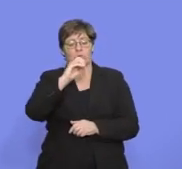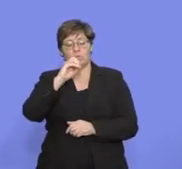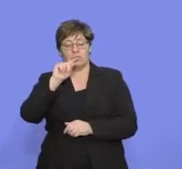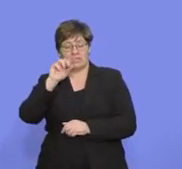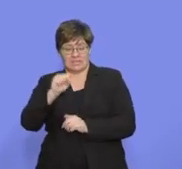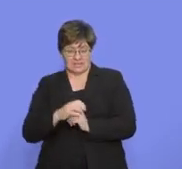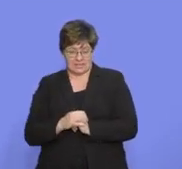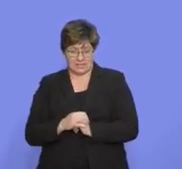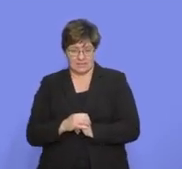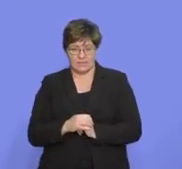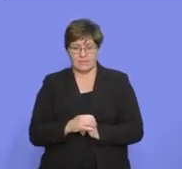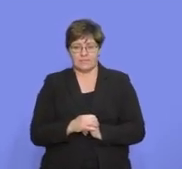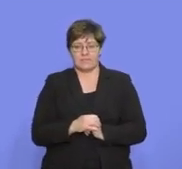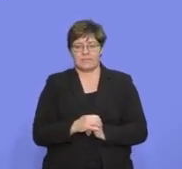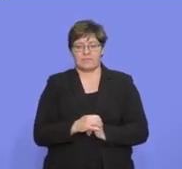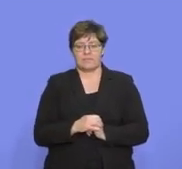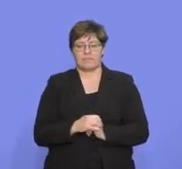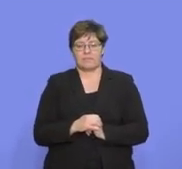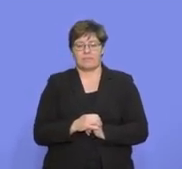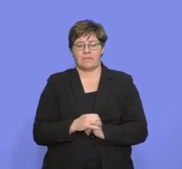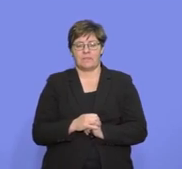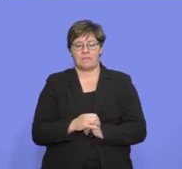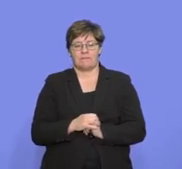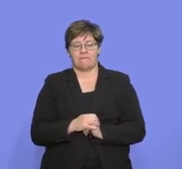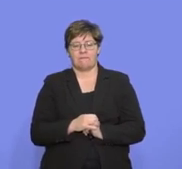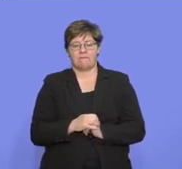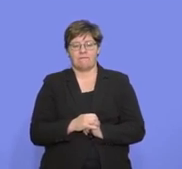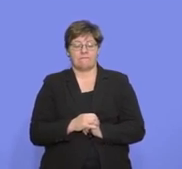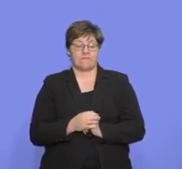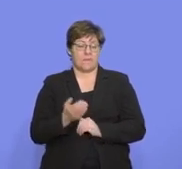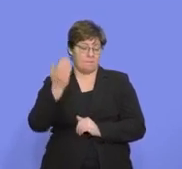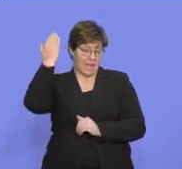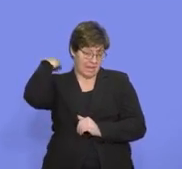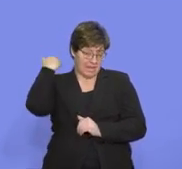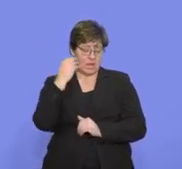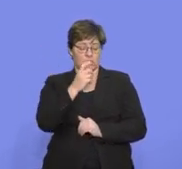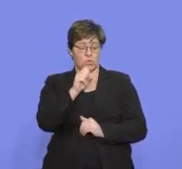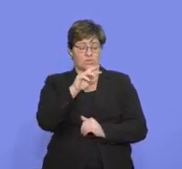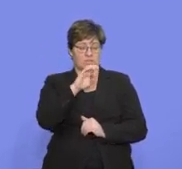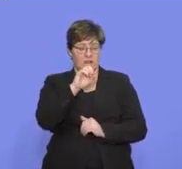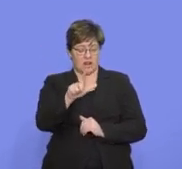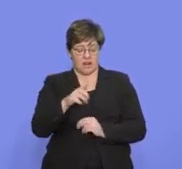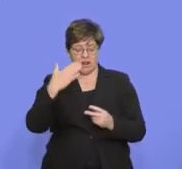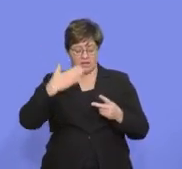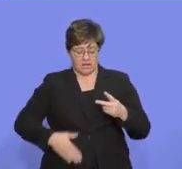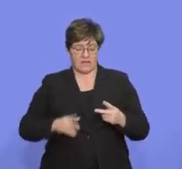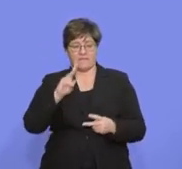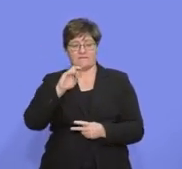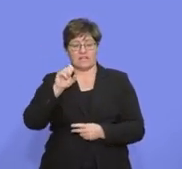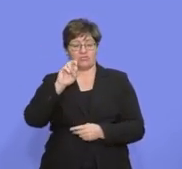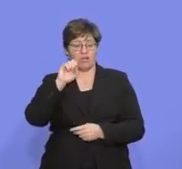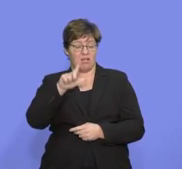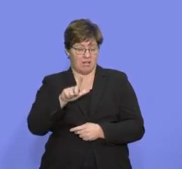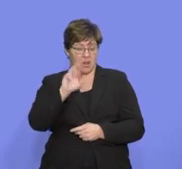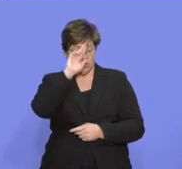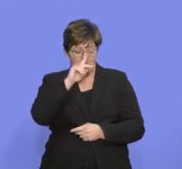these roots. That is roots, right? And we have at the back, this is the dorsal side, and this here is the